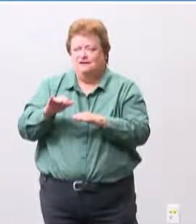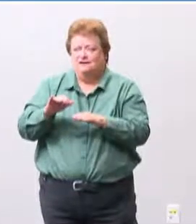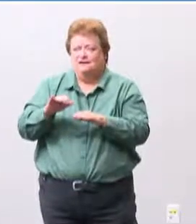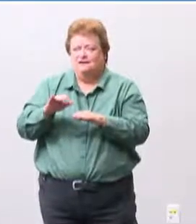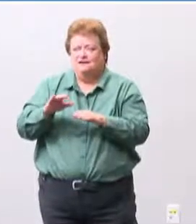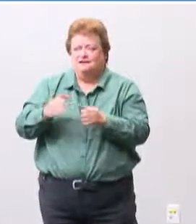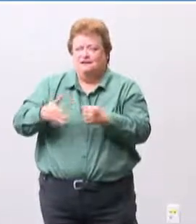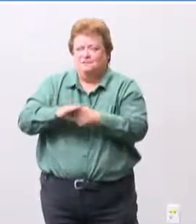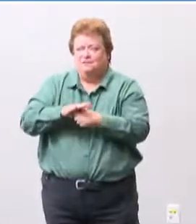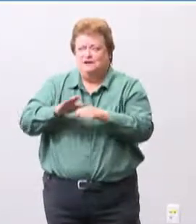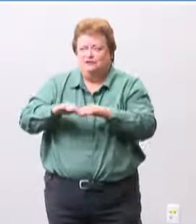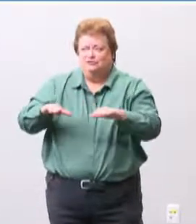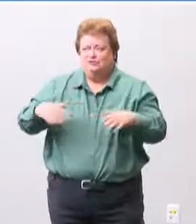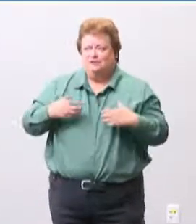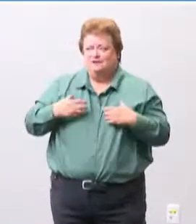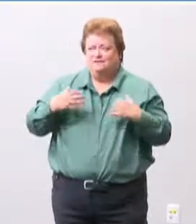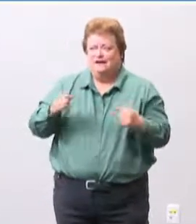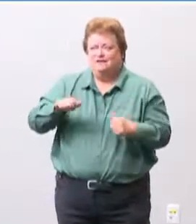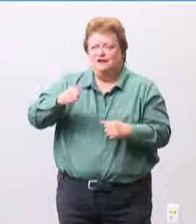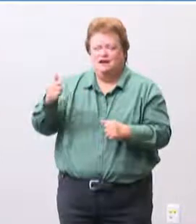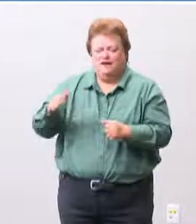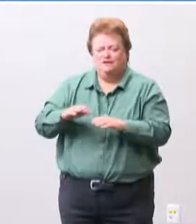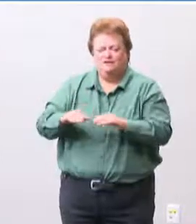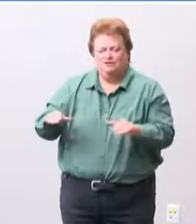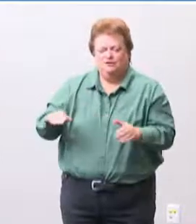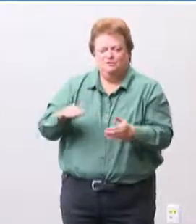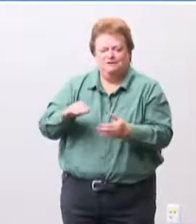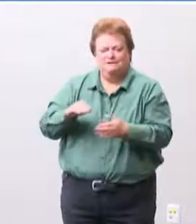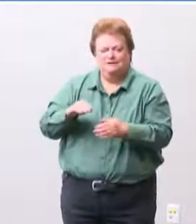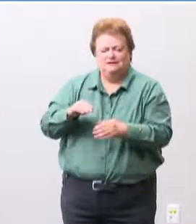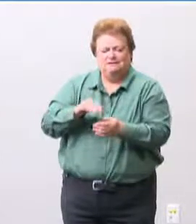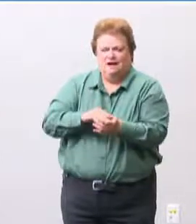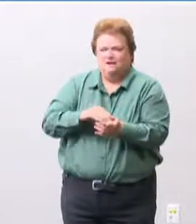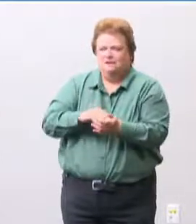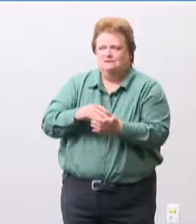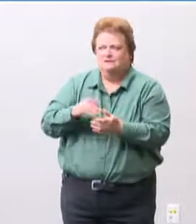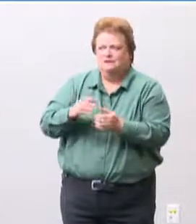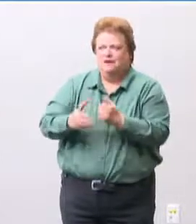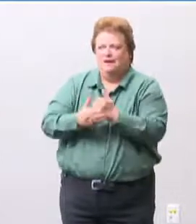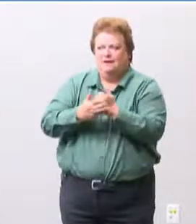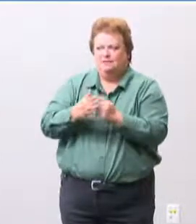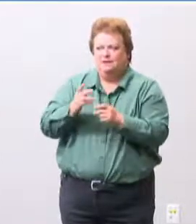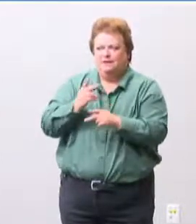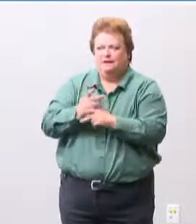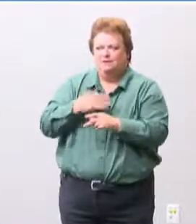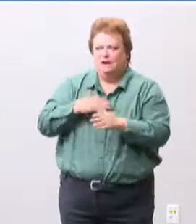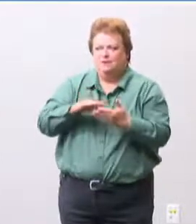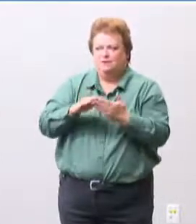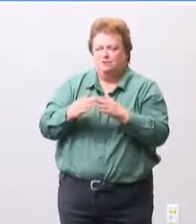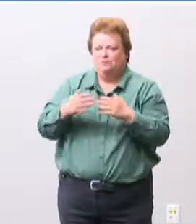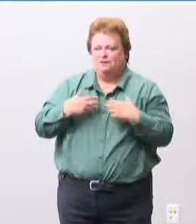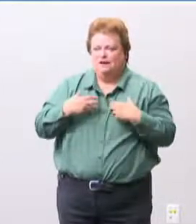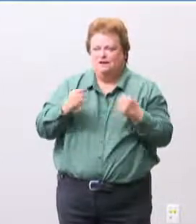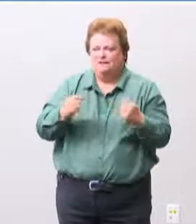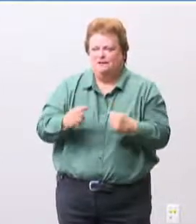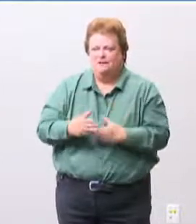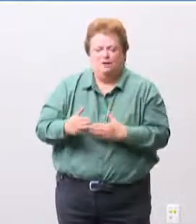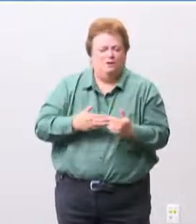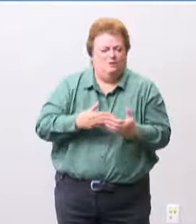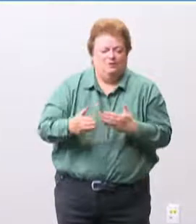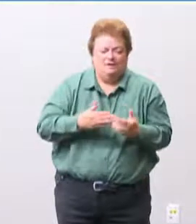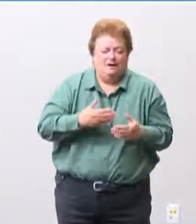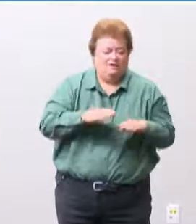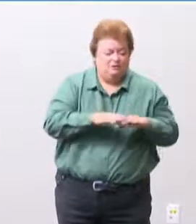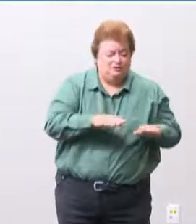pediatric practices throughout the pandemic to help keep our children in our community healthy. Whether it's children or adults,